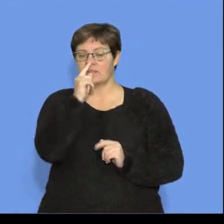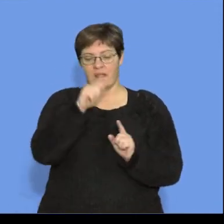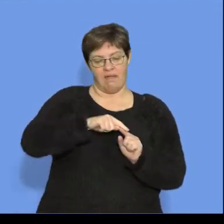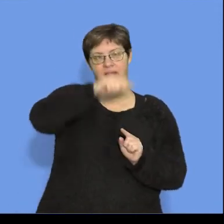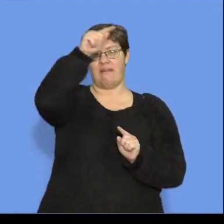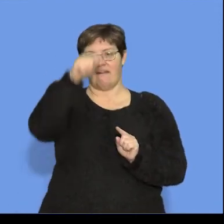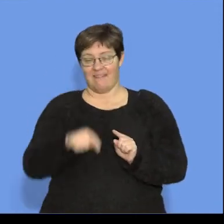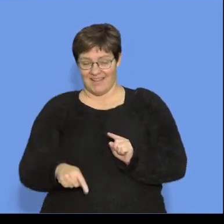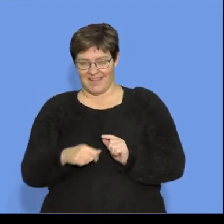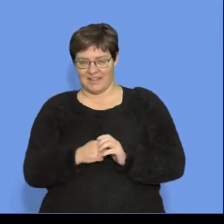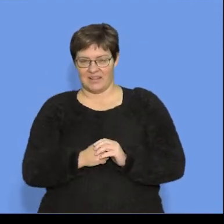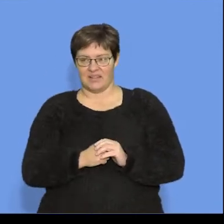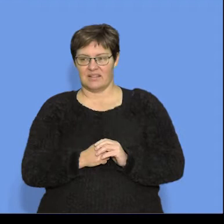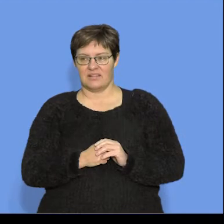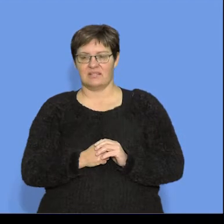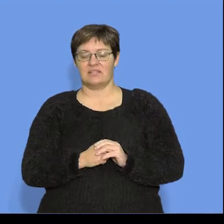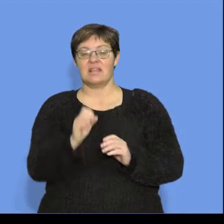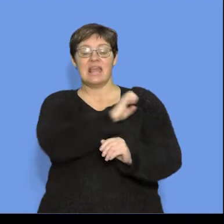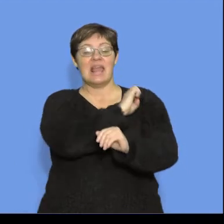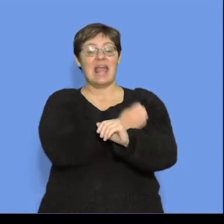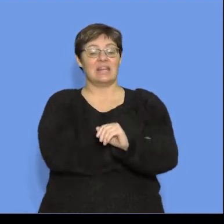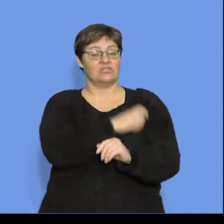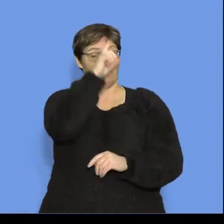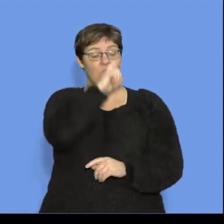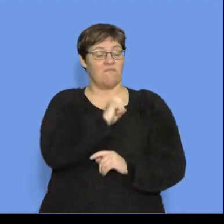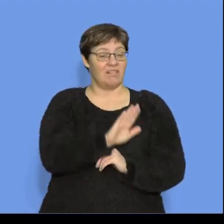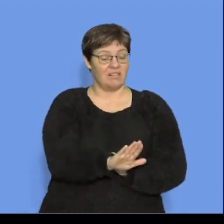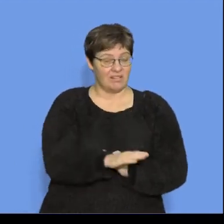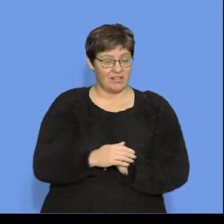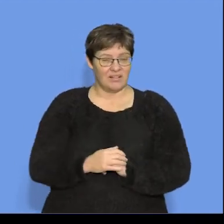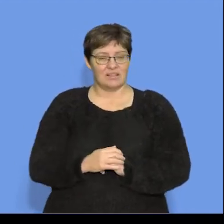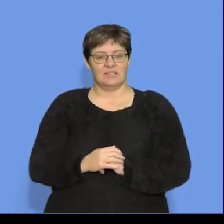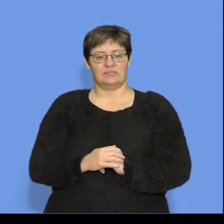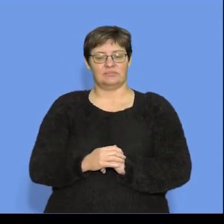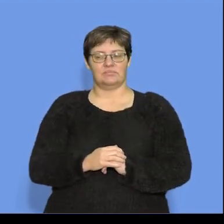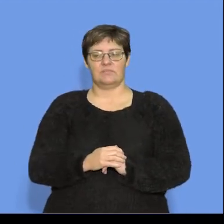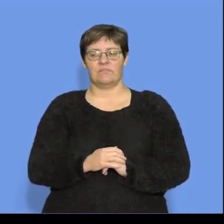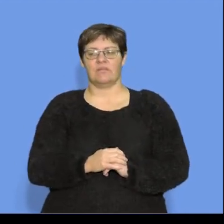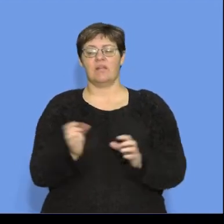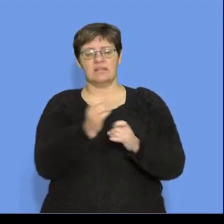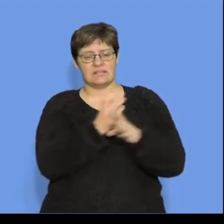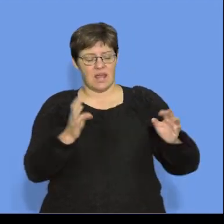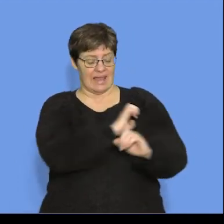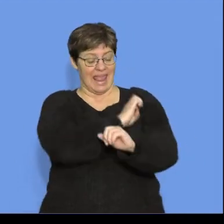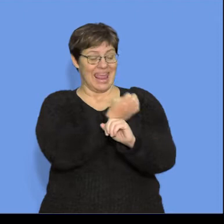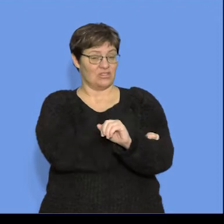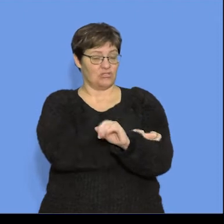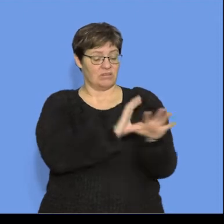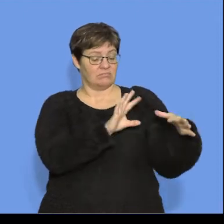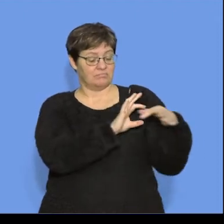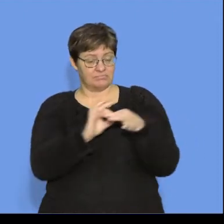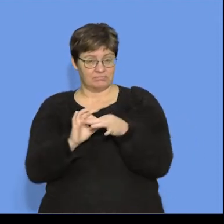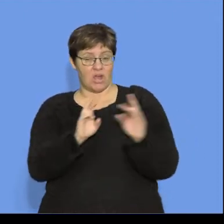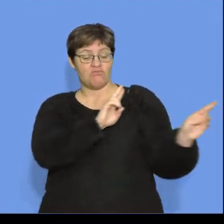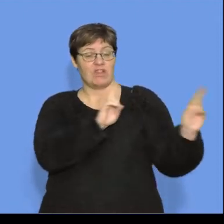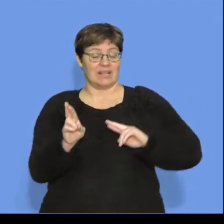can see, the energy profile starts with some energy that's related to the